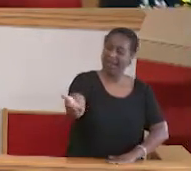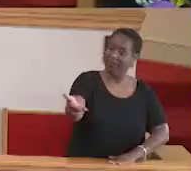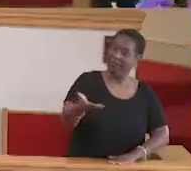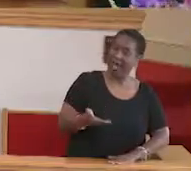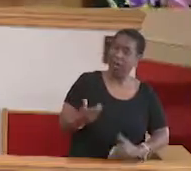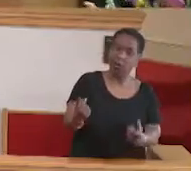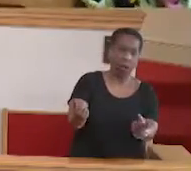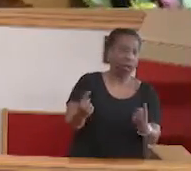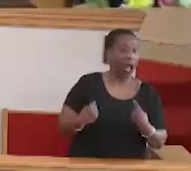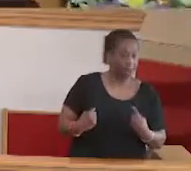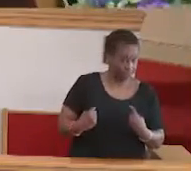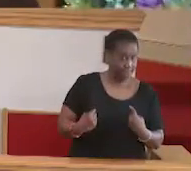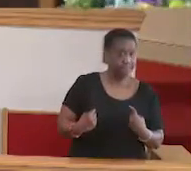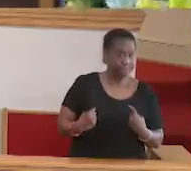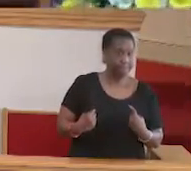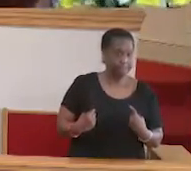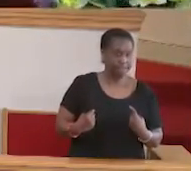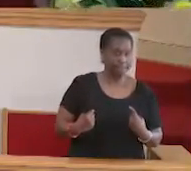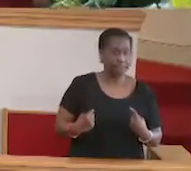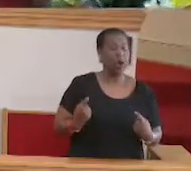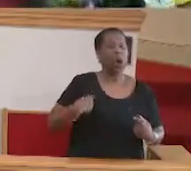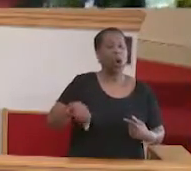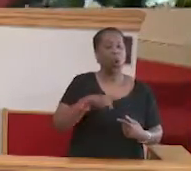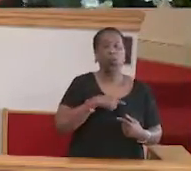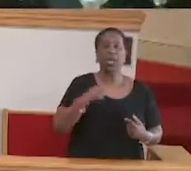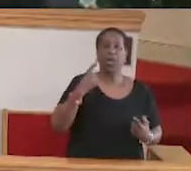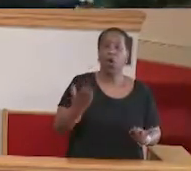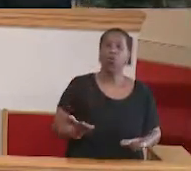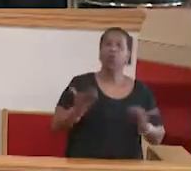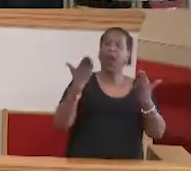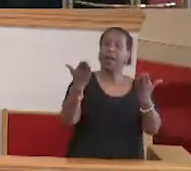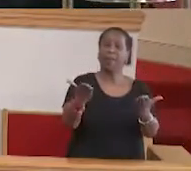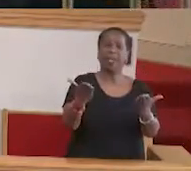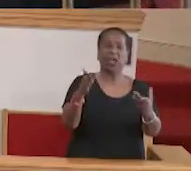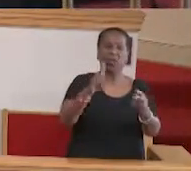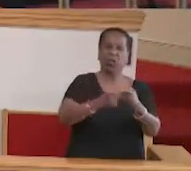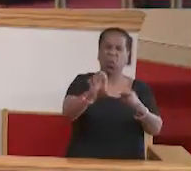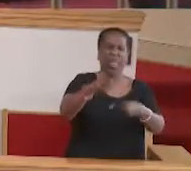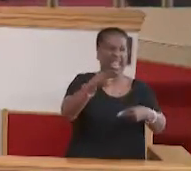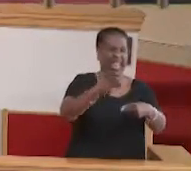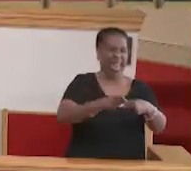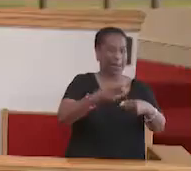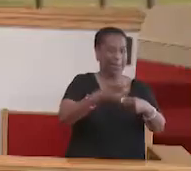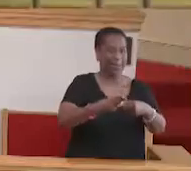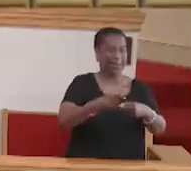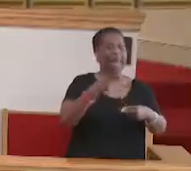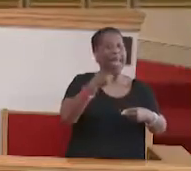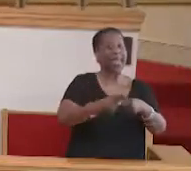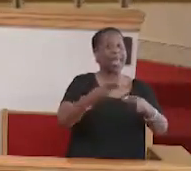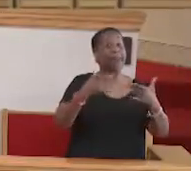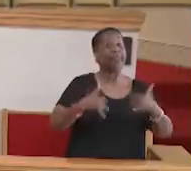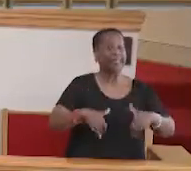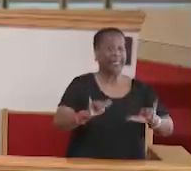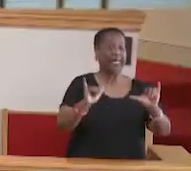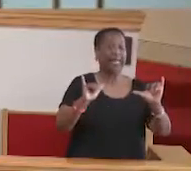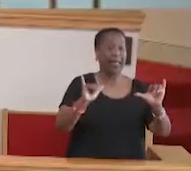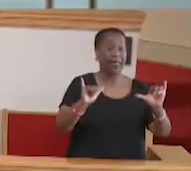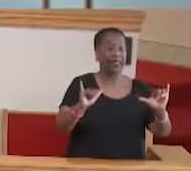come. For we recommend you to that name that still